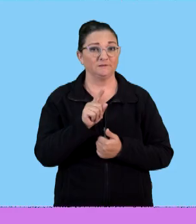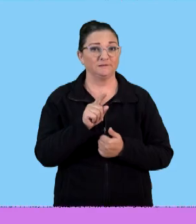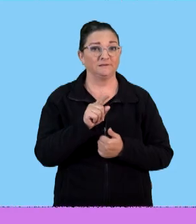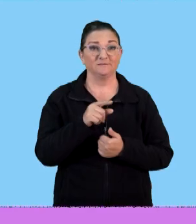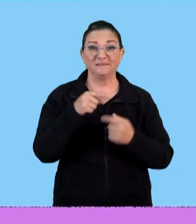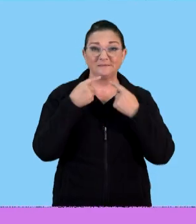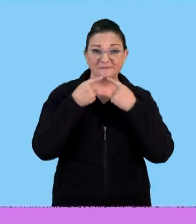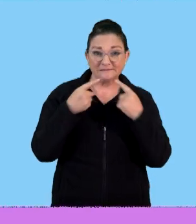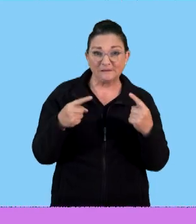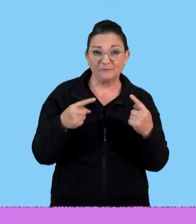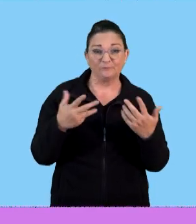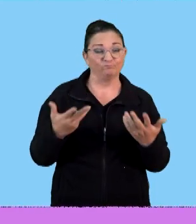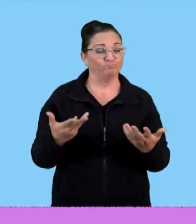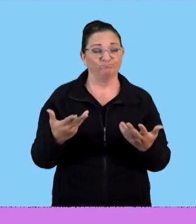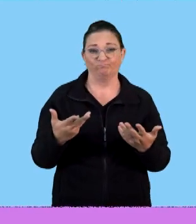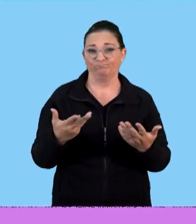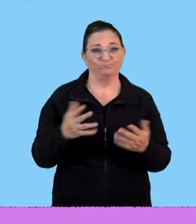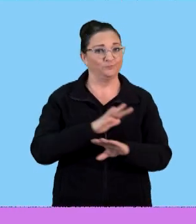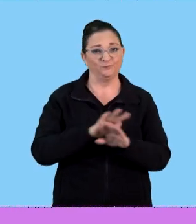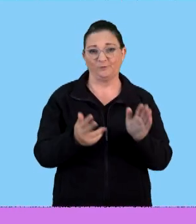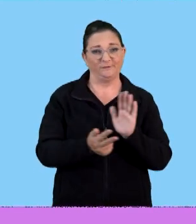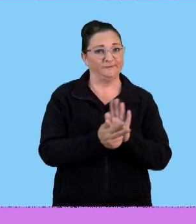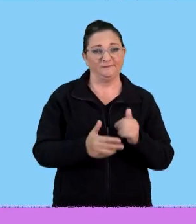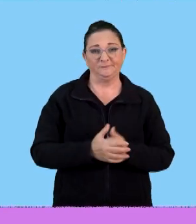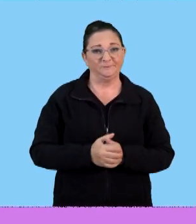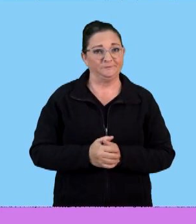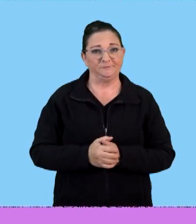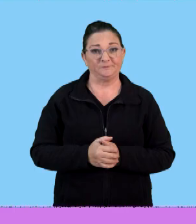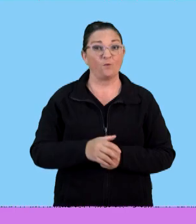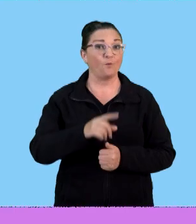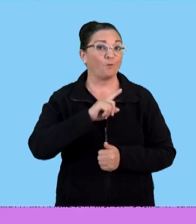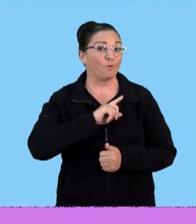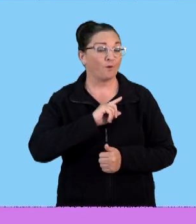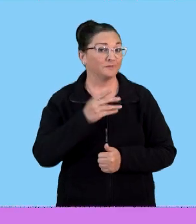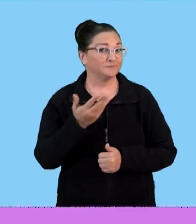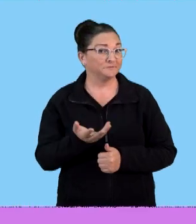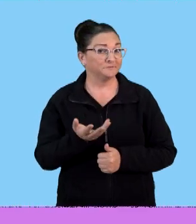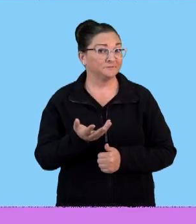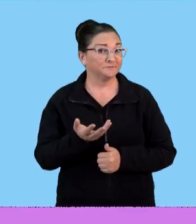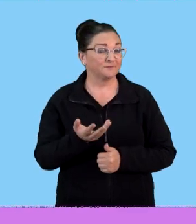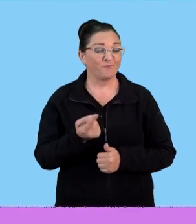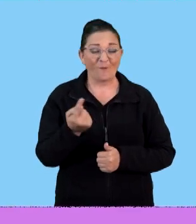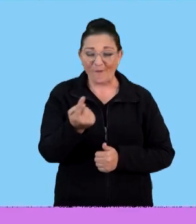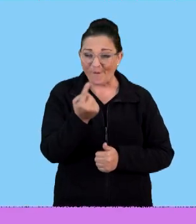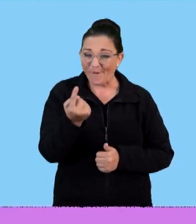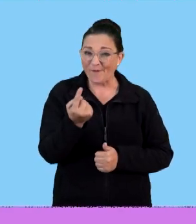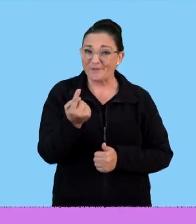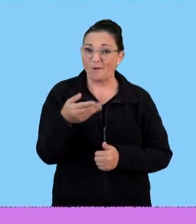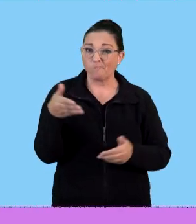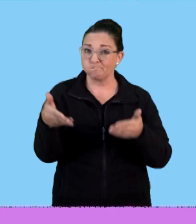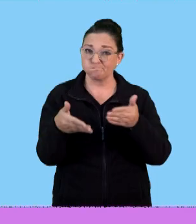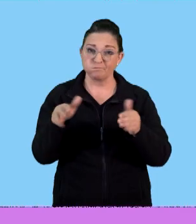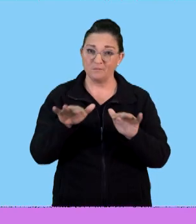the statement is not valid. Not valid. Why? Because they can only